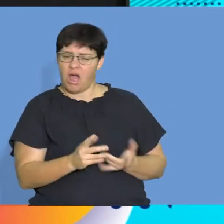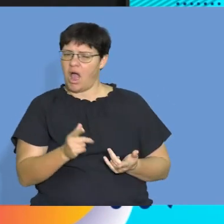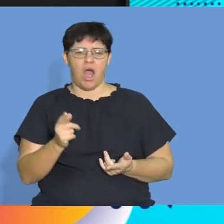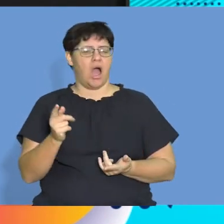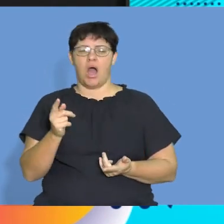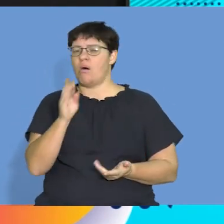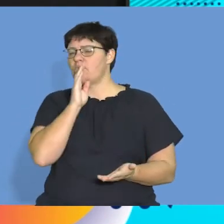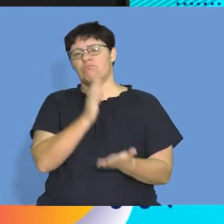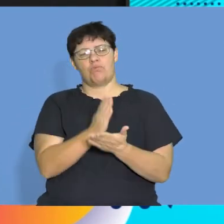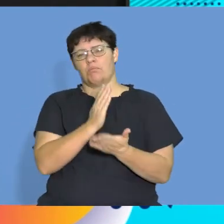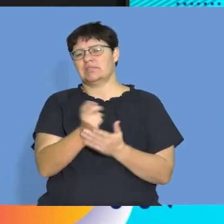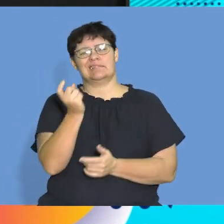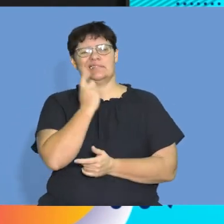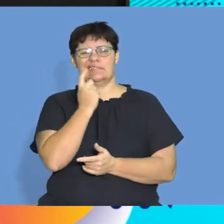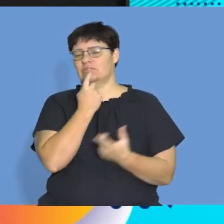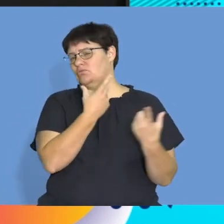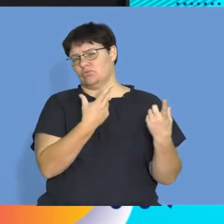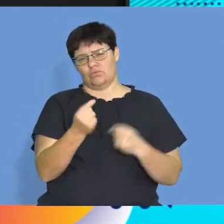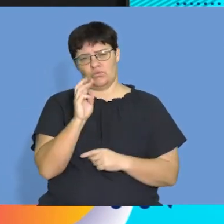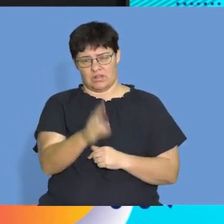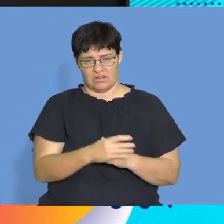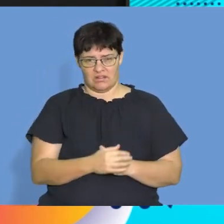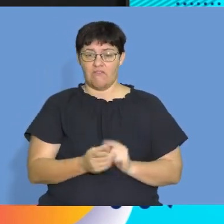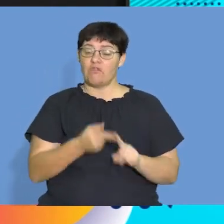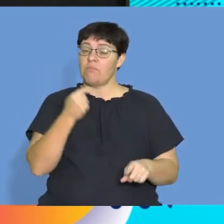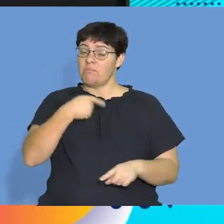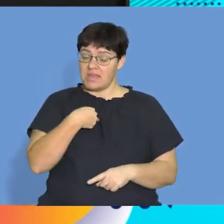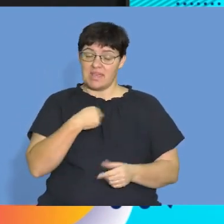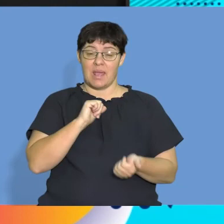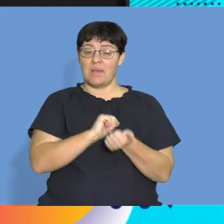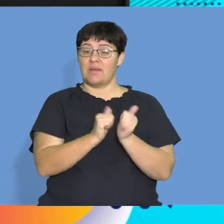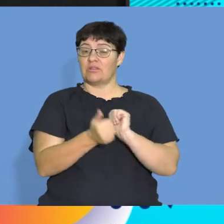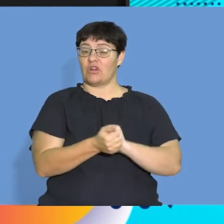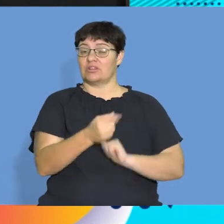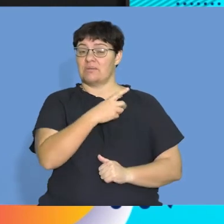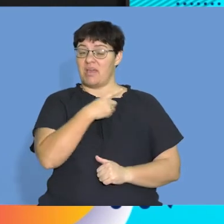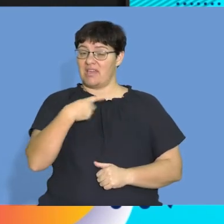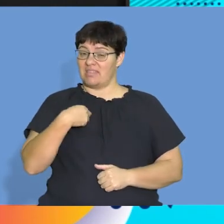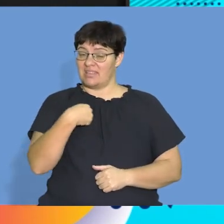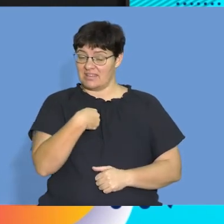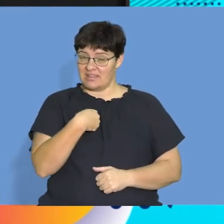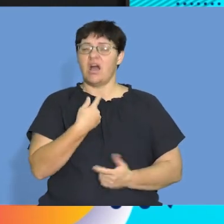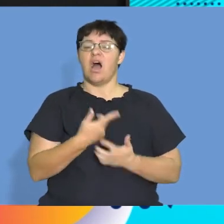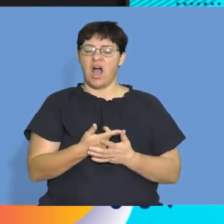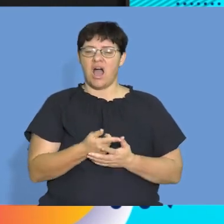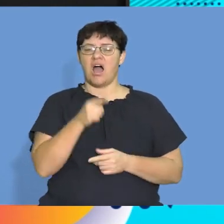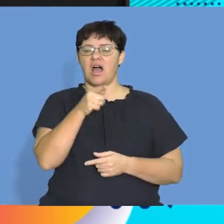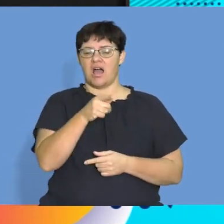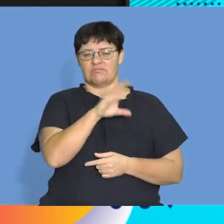to do this correctly. So from me to you, the Maths Doctor, remember,